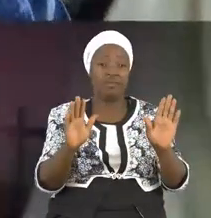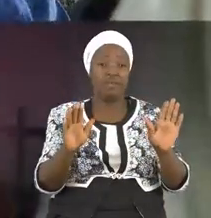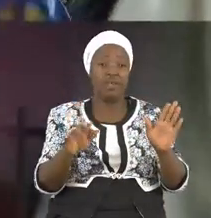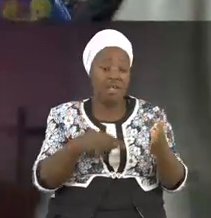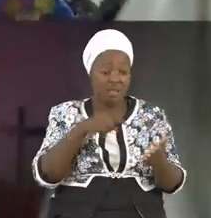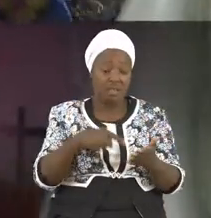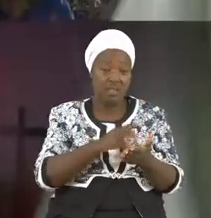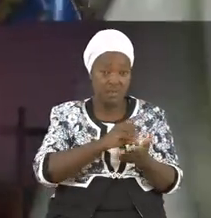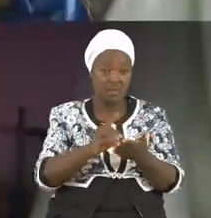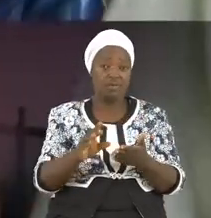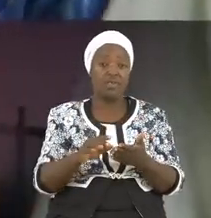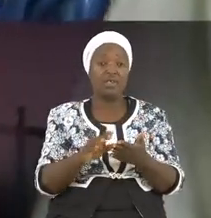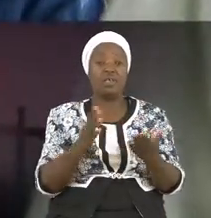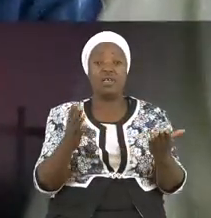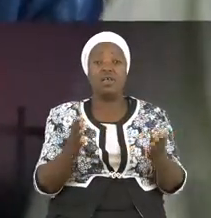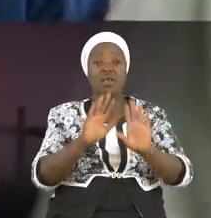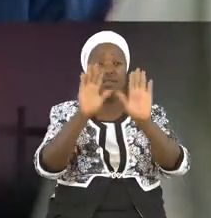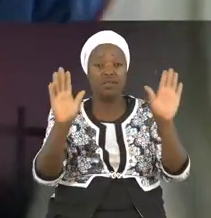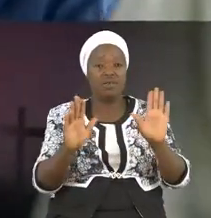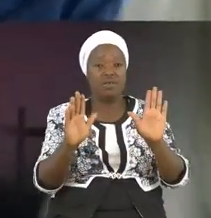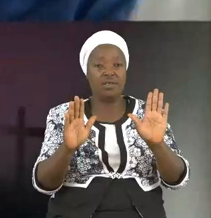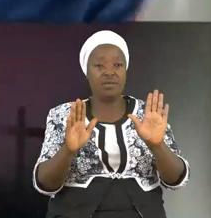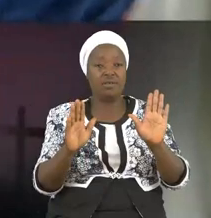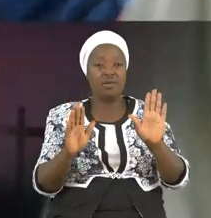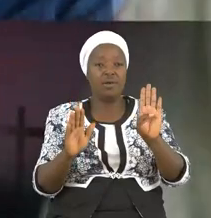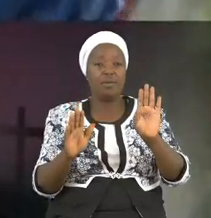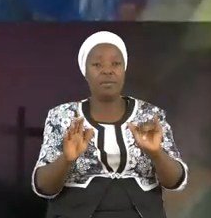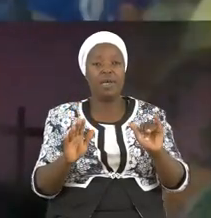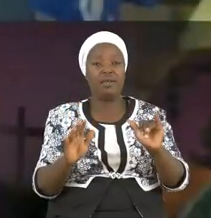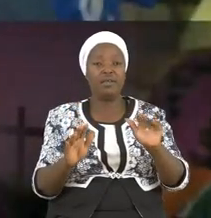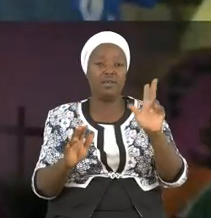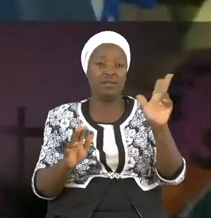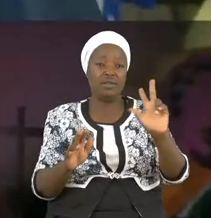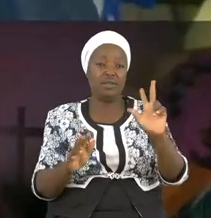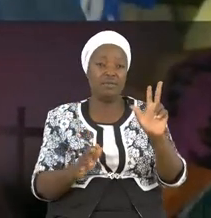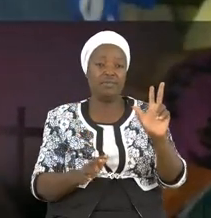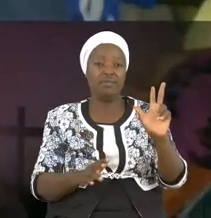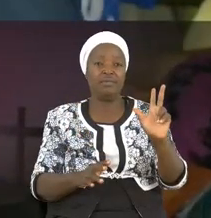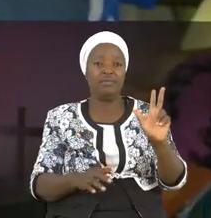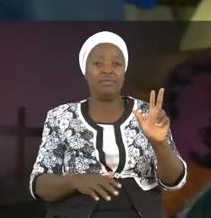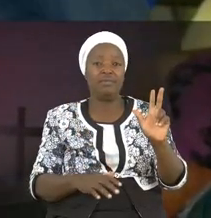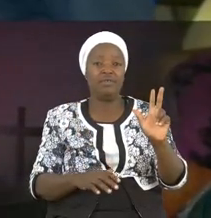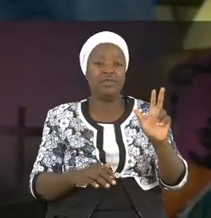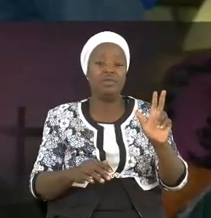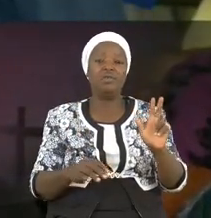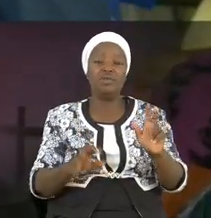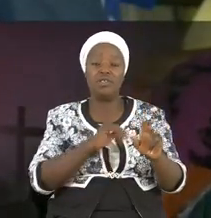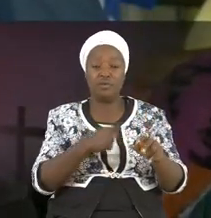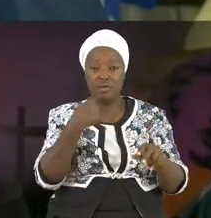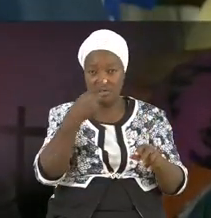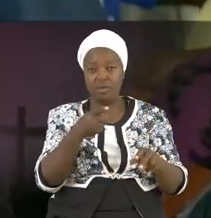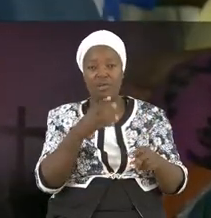p.m., it will be taking place. You'll be given the details of